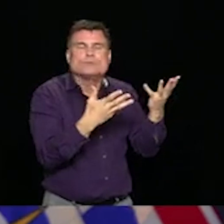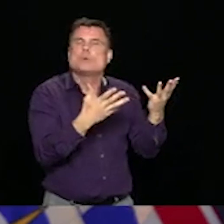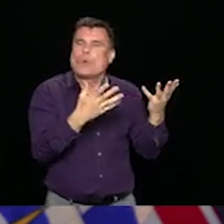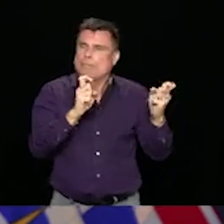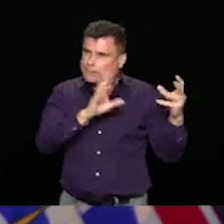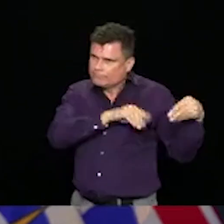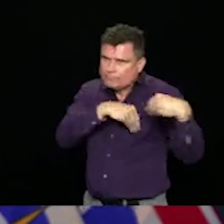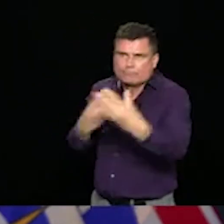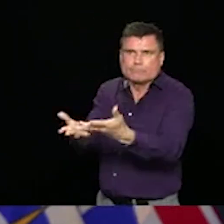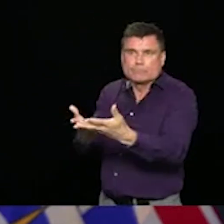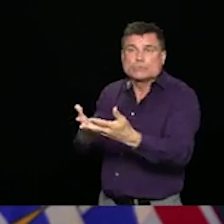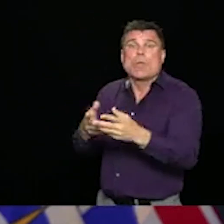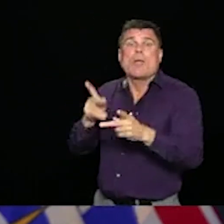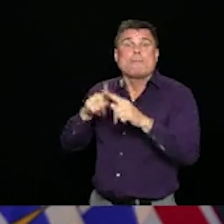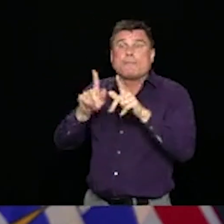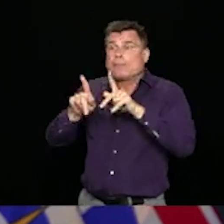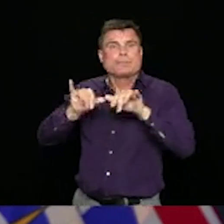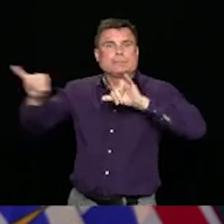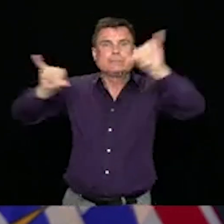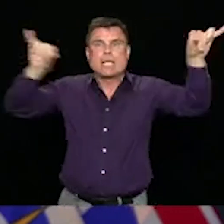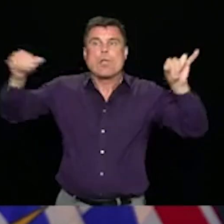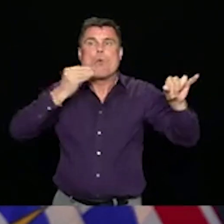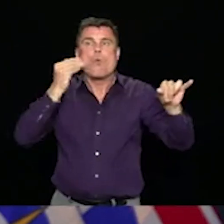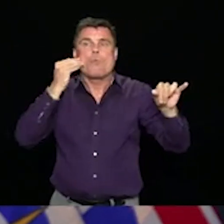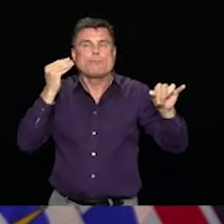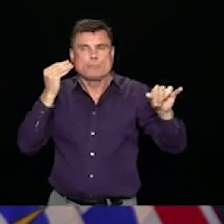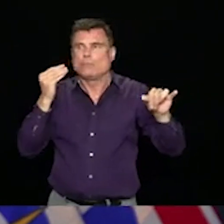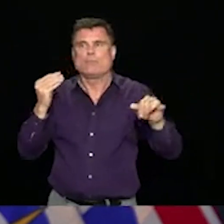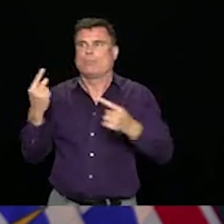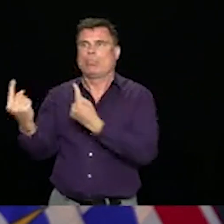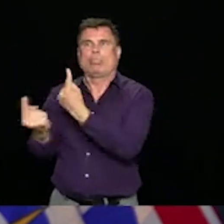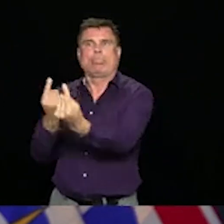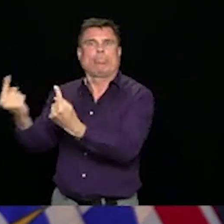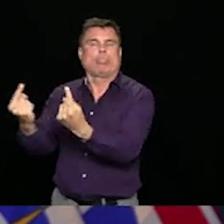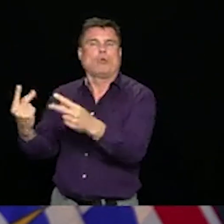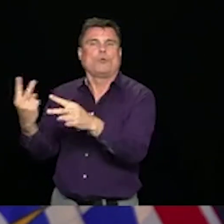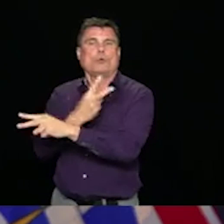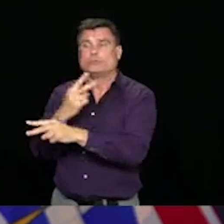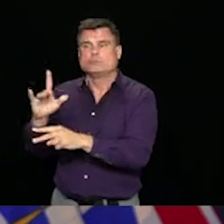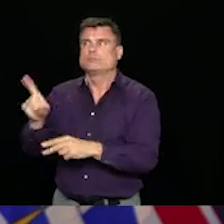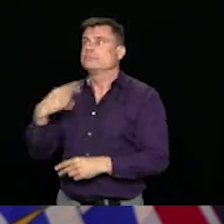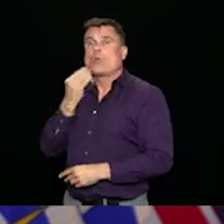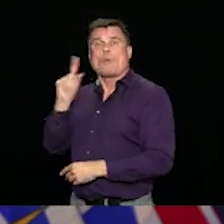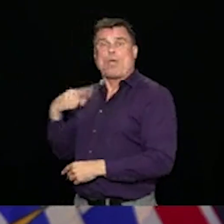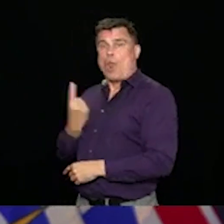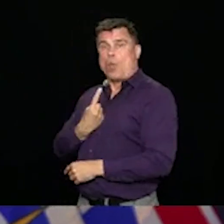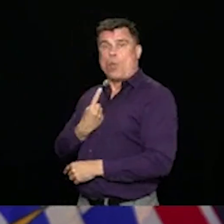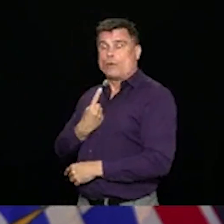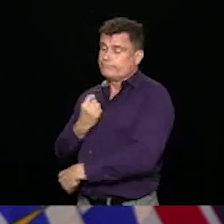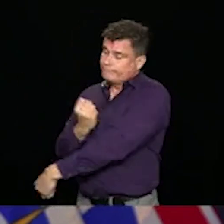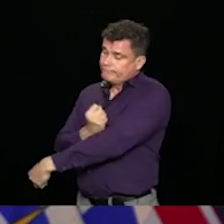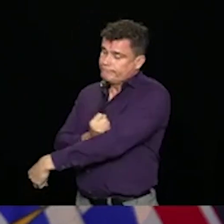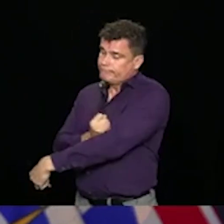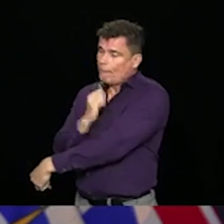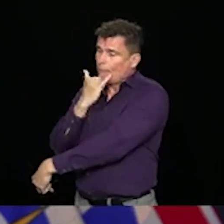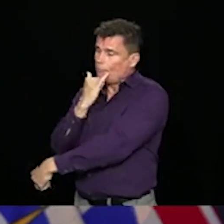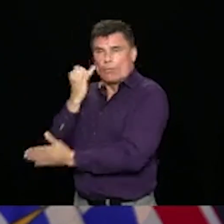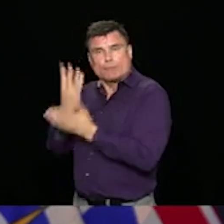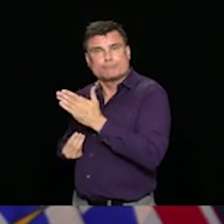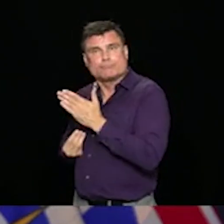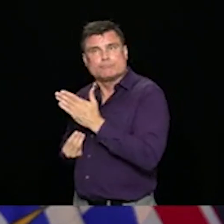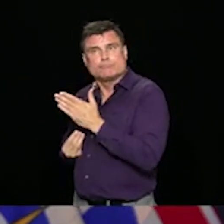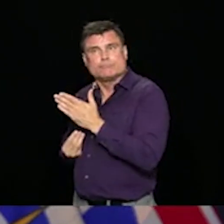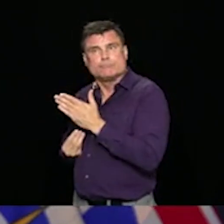home, this is a very risky situation for people who end up using alone because they are afraid or